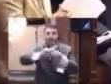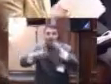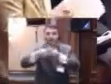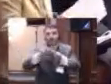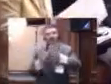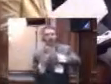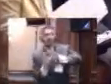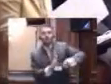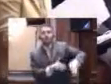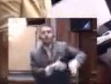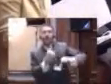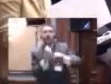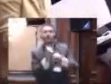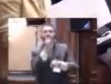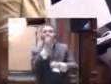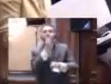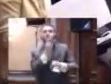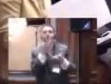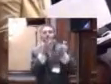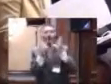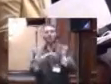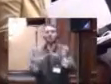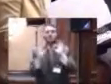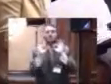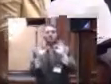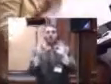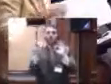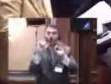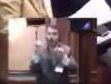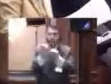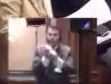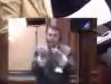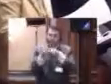security institutions.